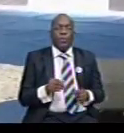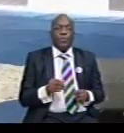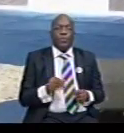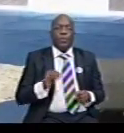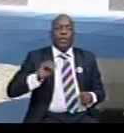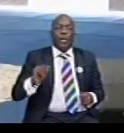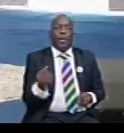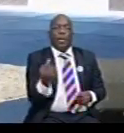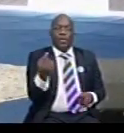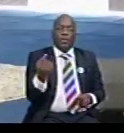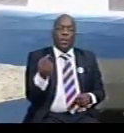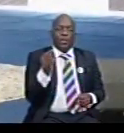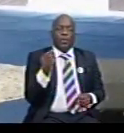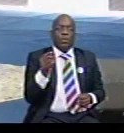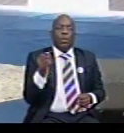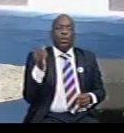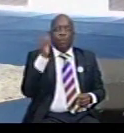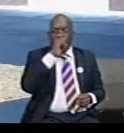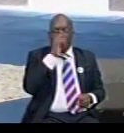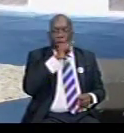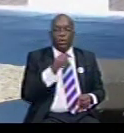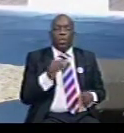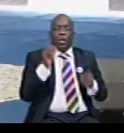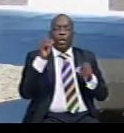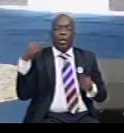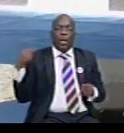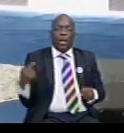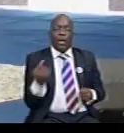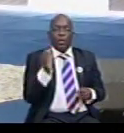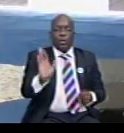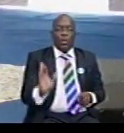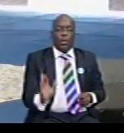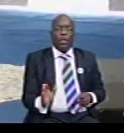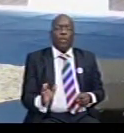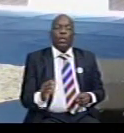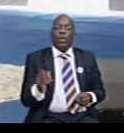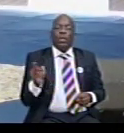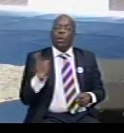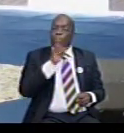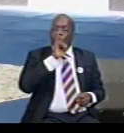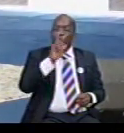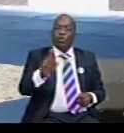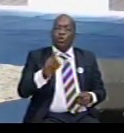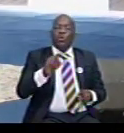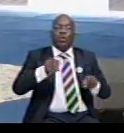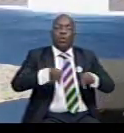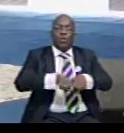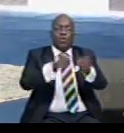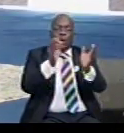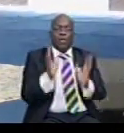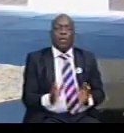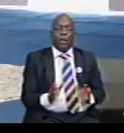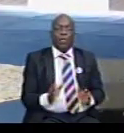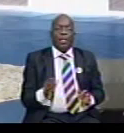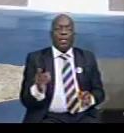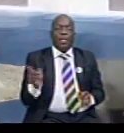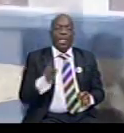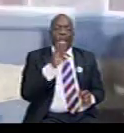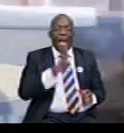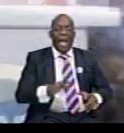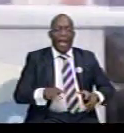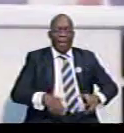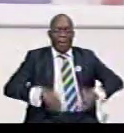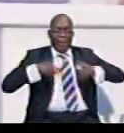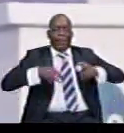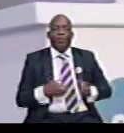false accusers. And then it says, the truth breakers, and their fears. Gone were the days